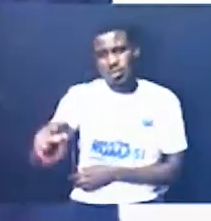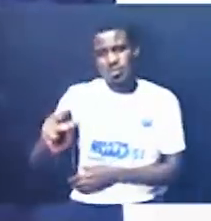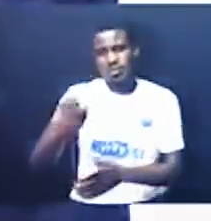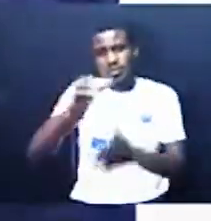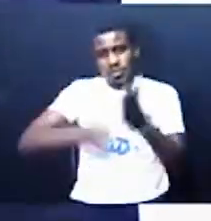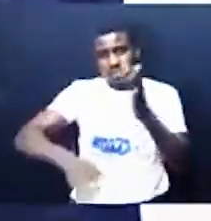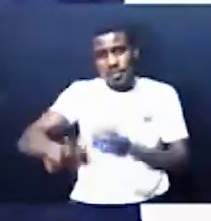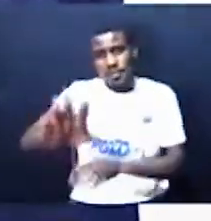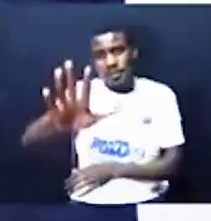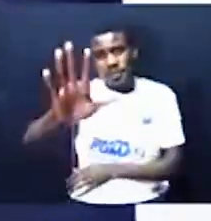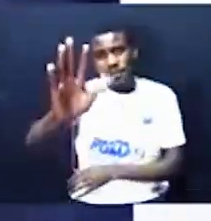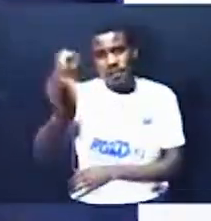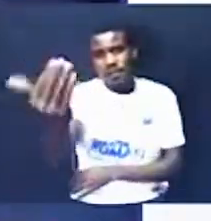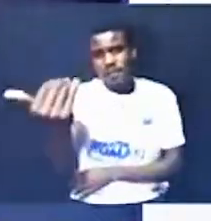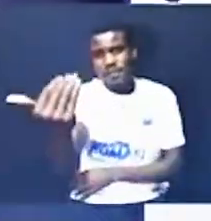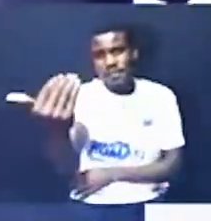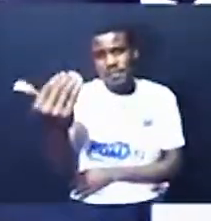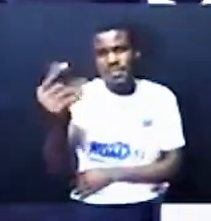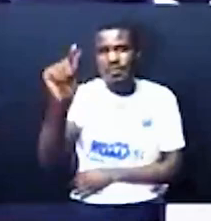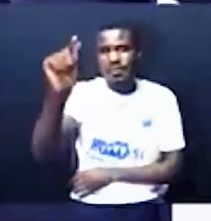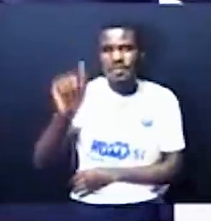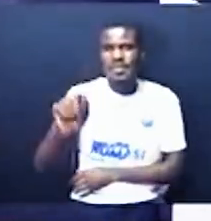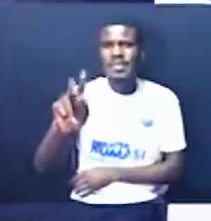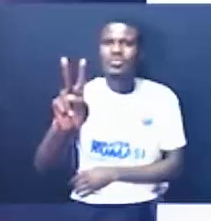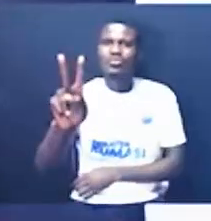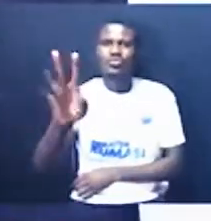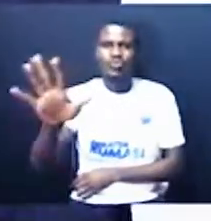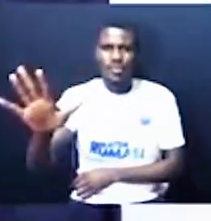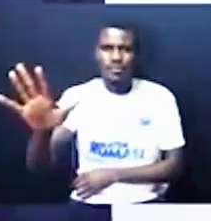From verse 25.